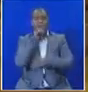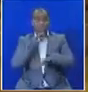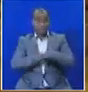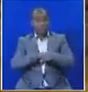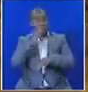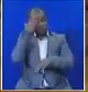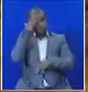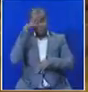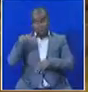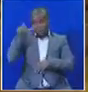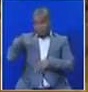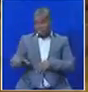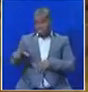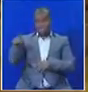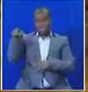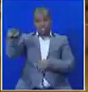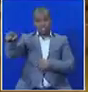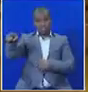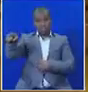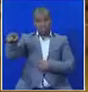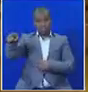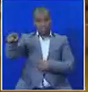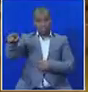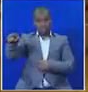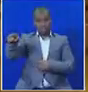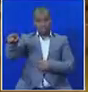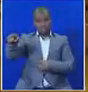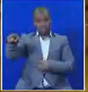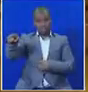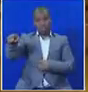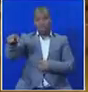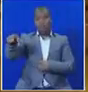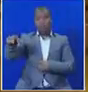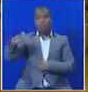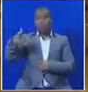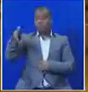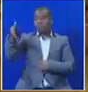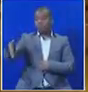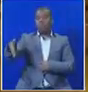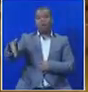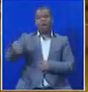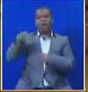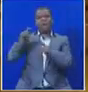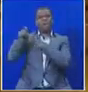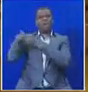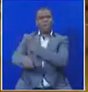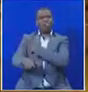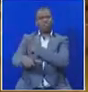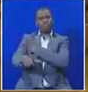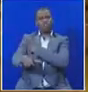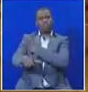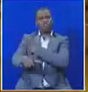in our society is a culture of corruption that takes from the poor and gives to the rich.